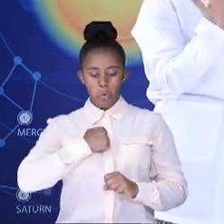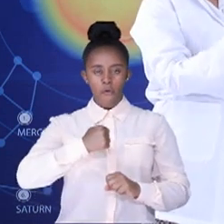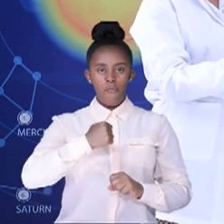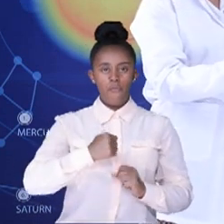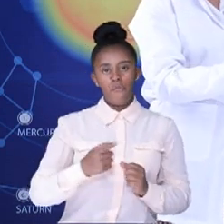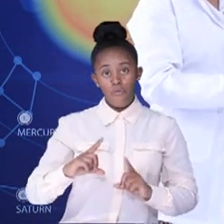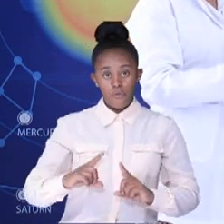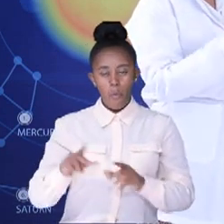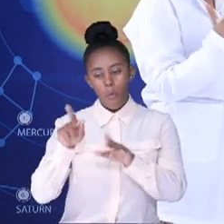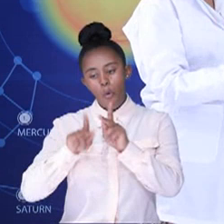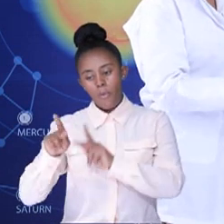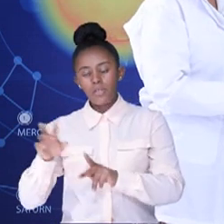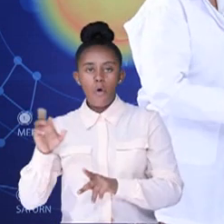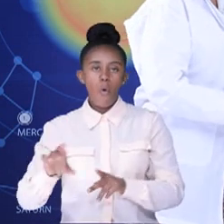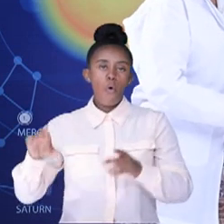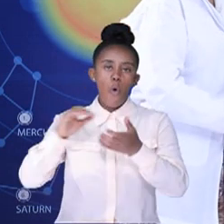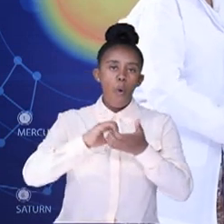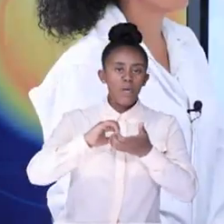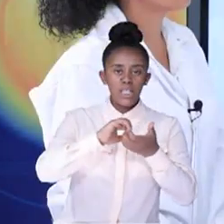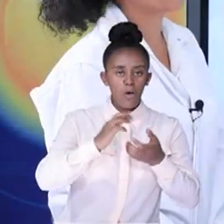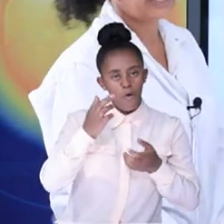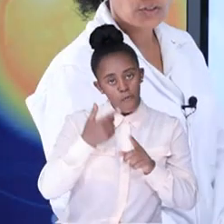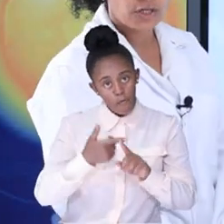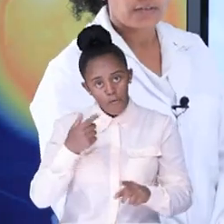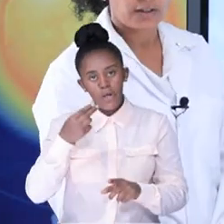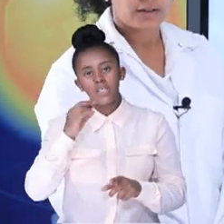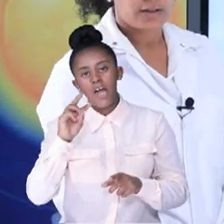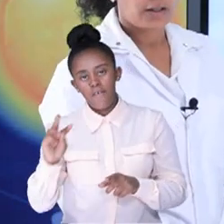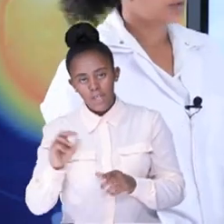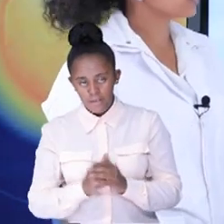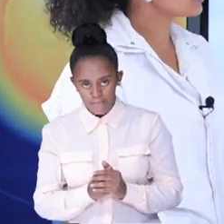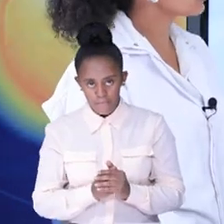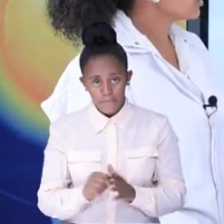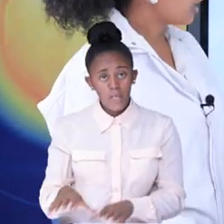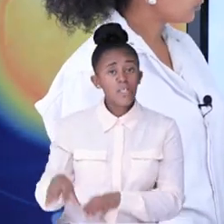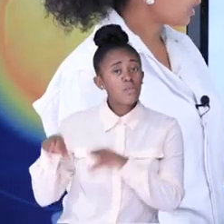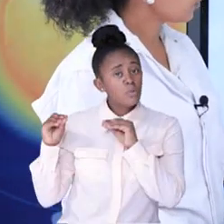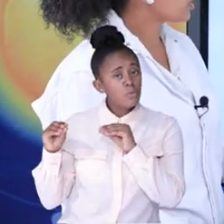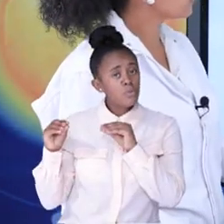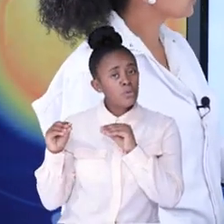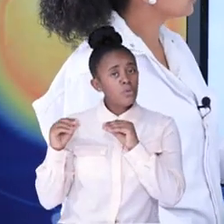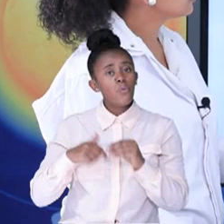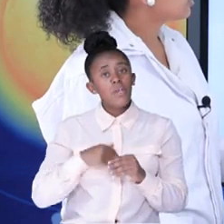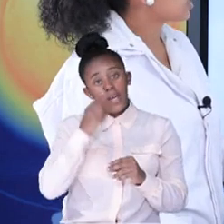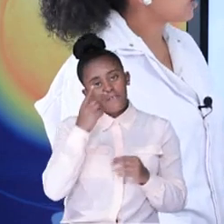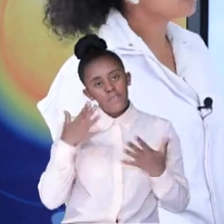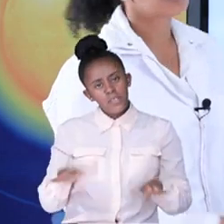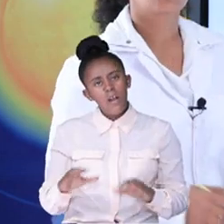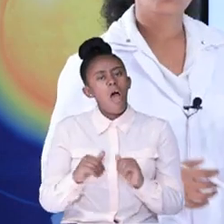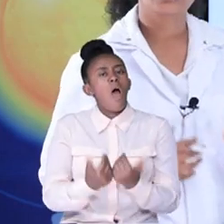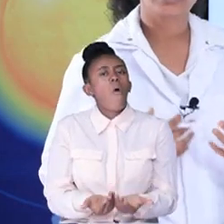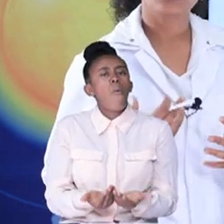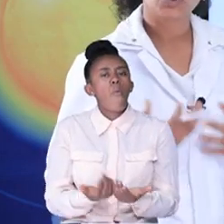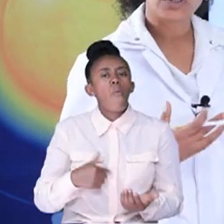and your population or your community from HIV. Students, up to now we have seen